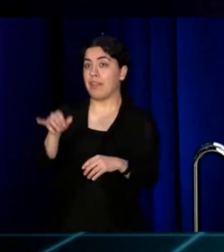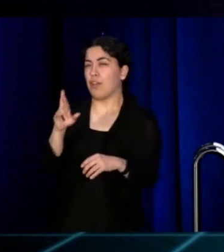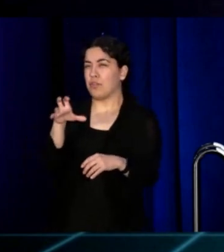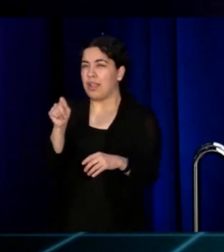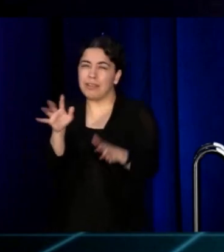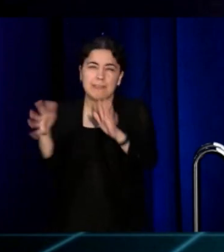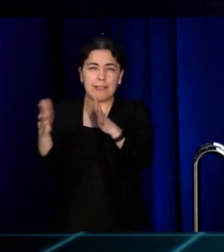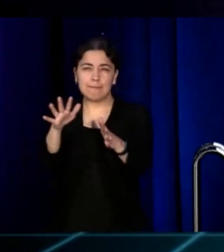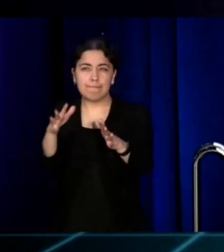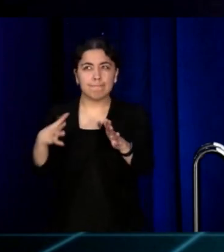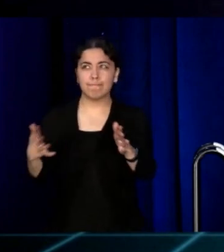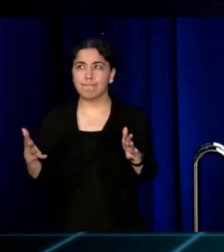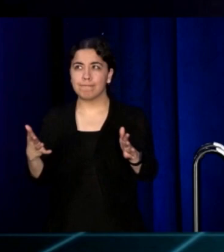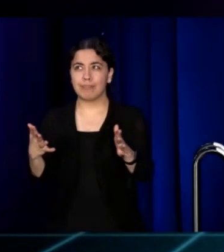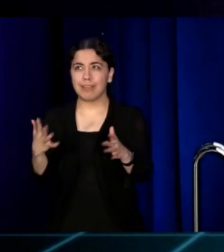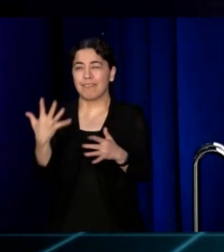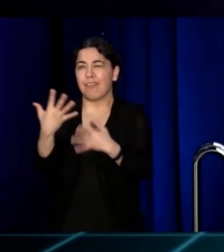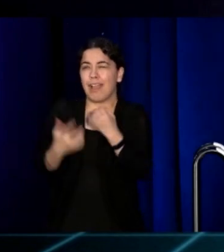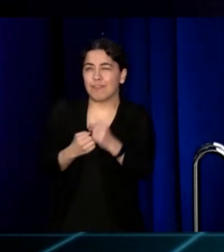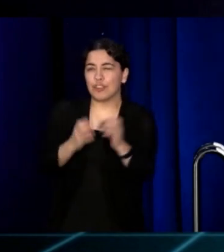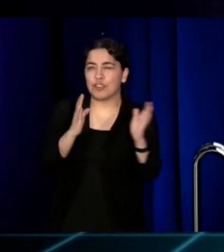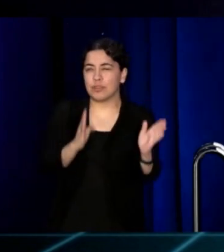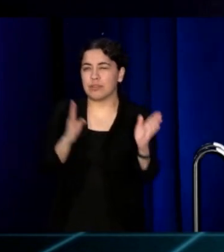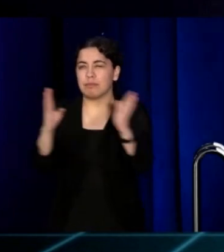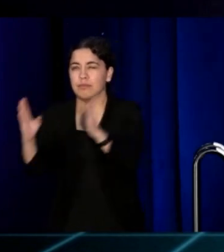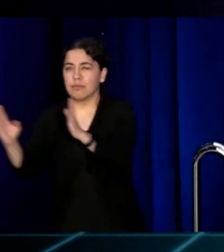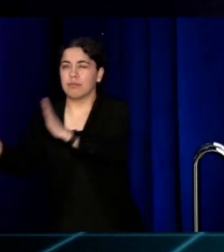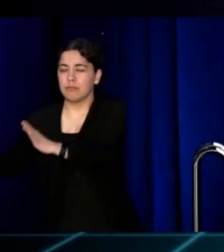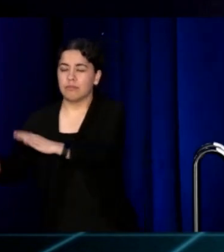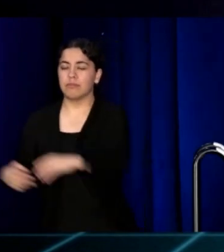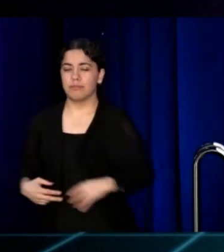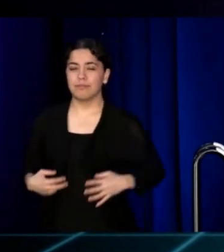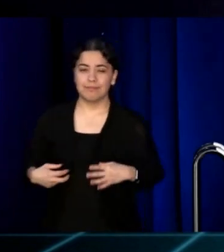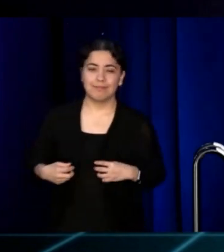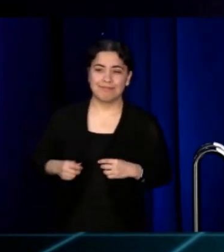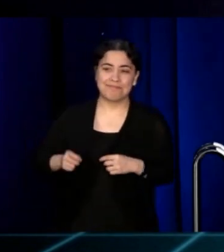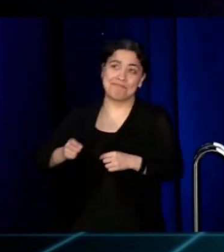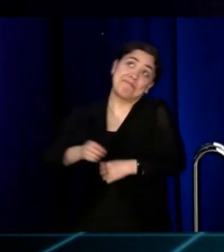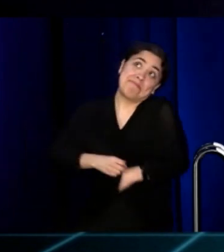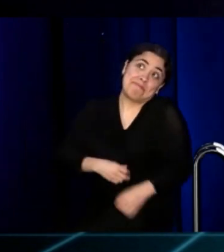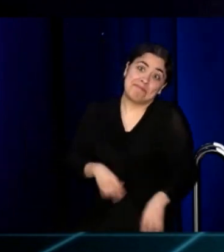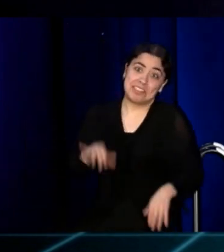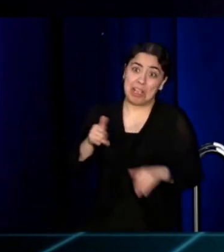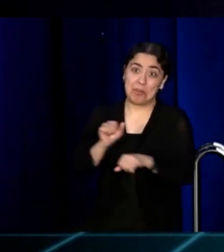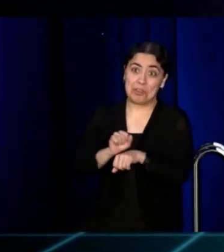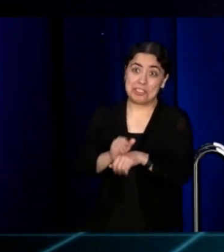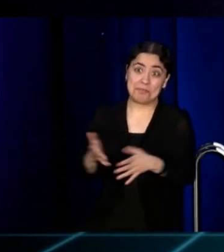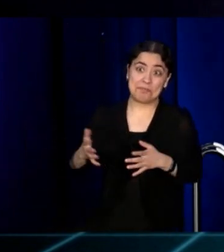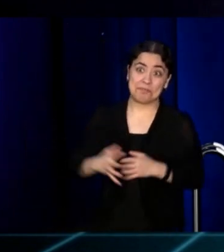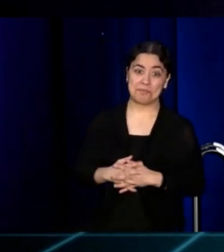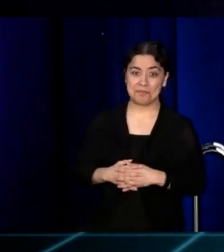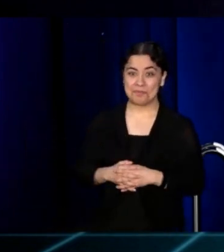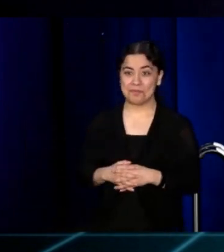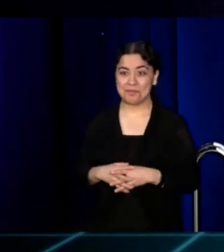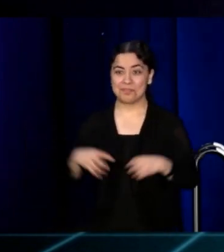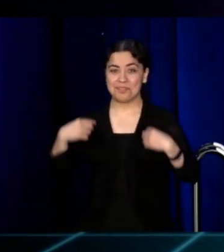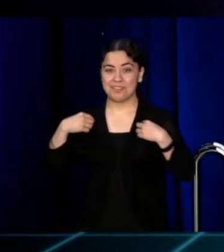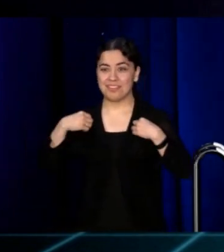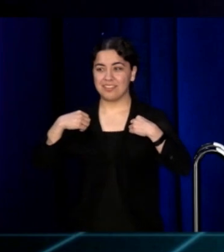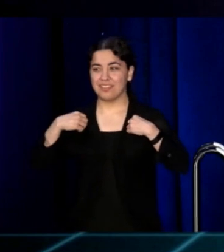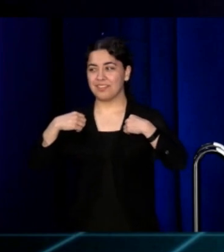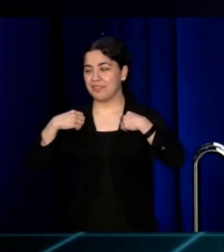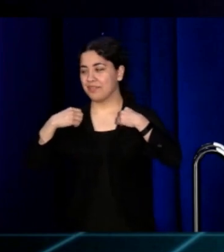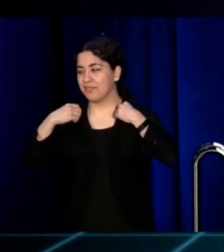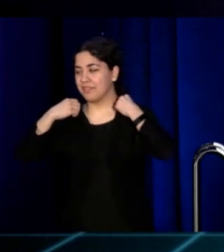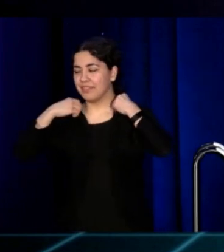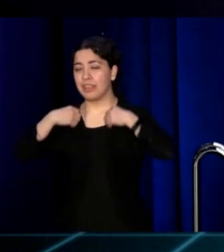works in like a 5-year cycle. You know, it's just how it works. So if I want to fetch data